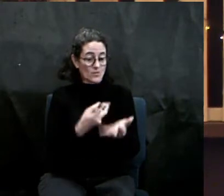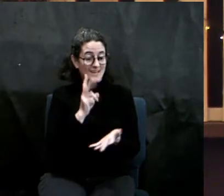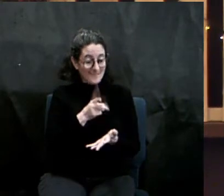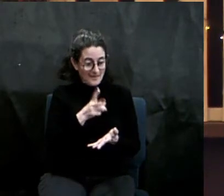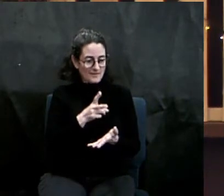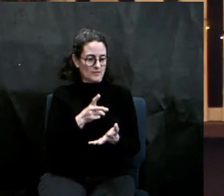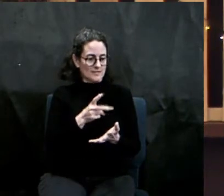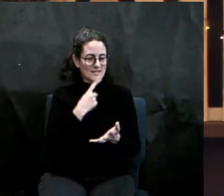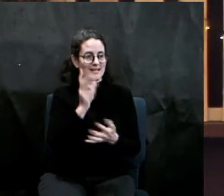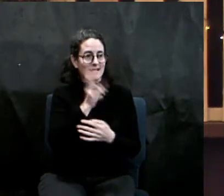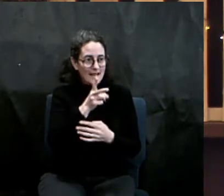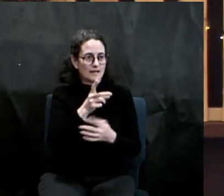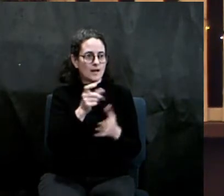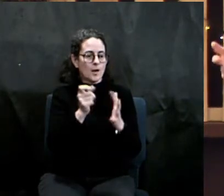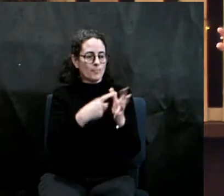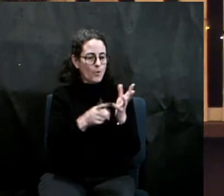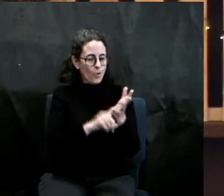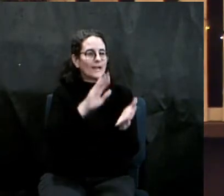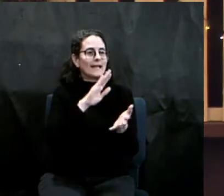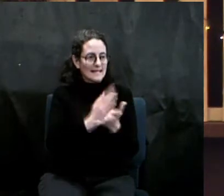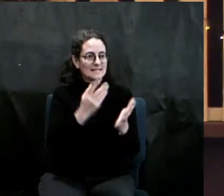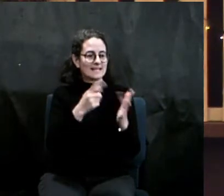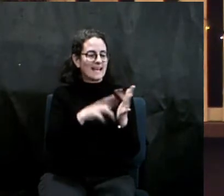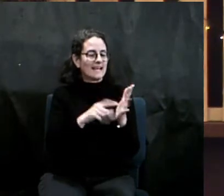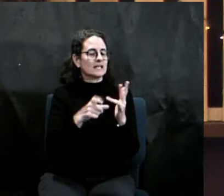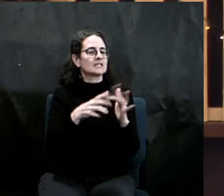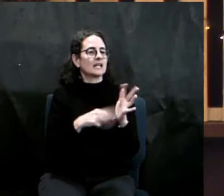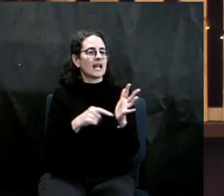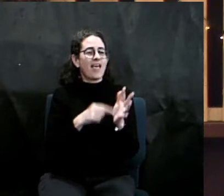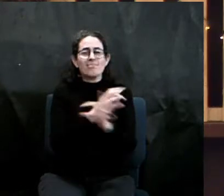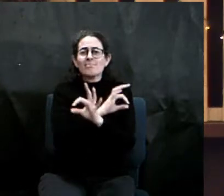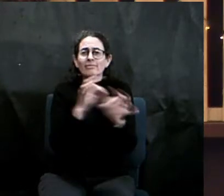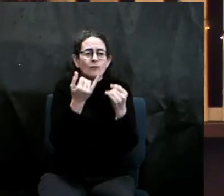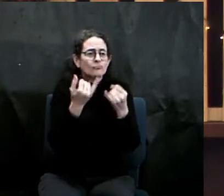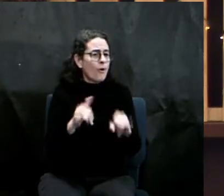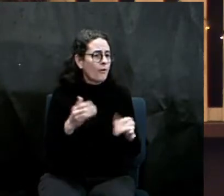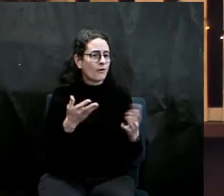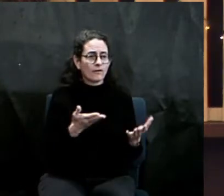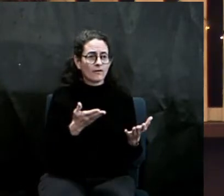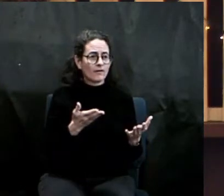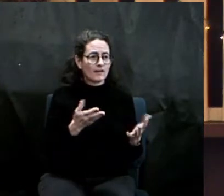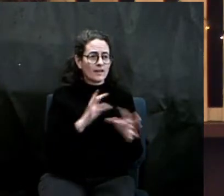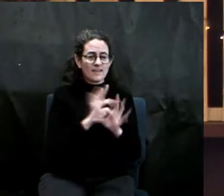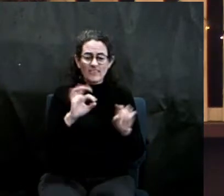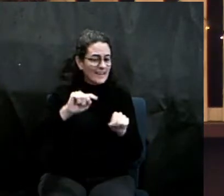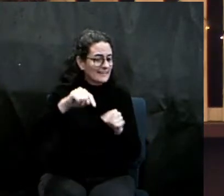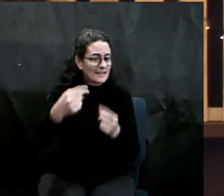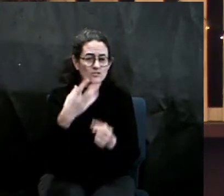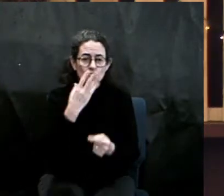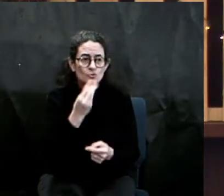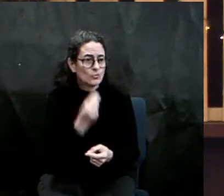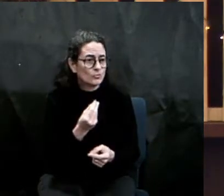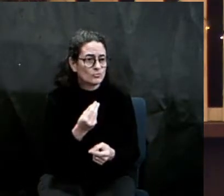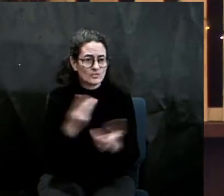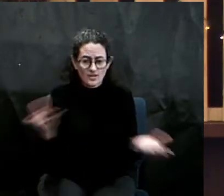is innocent. Paul insists he has done nothing against the Jews and he has no ill will